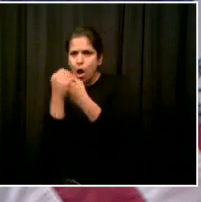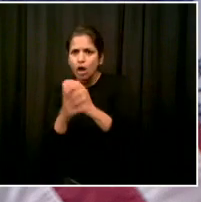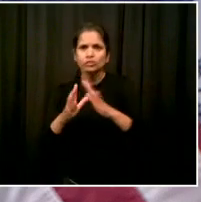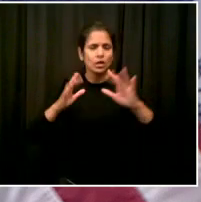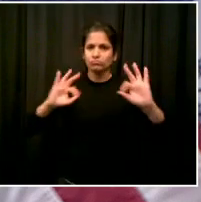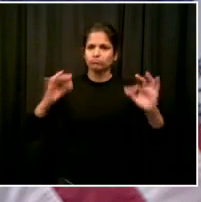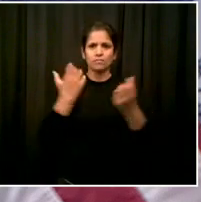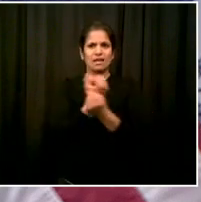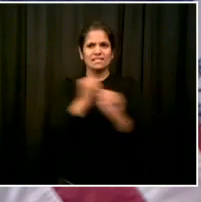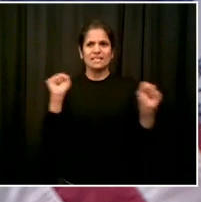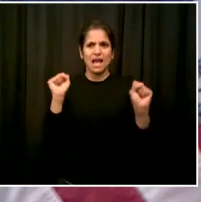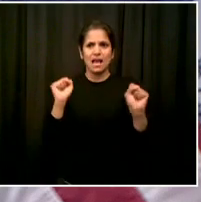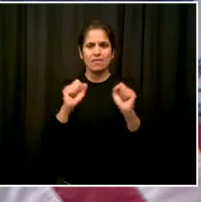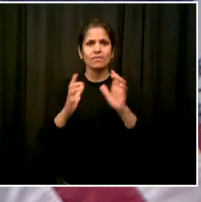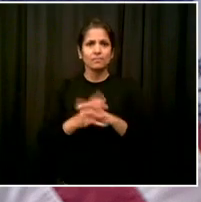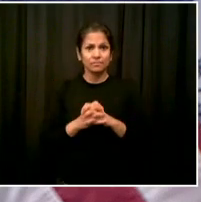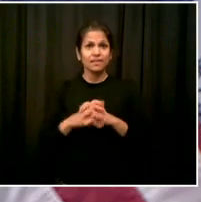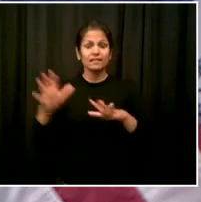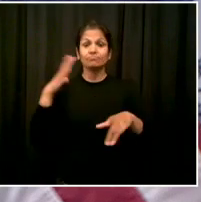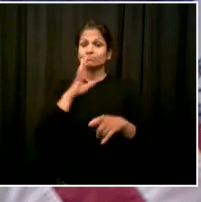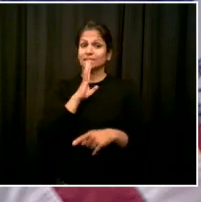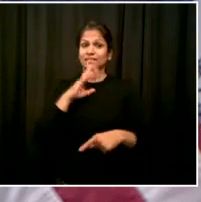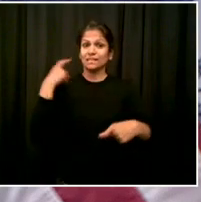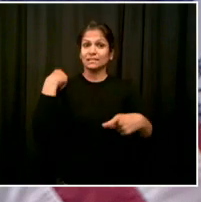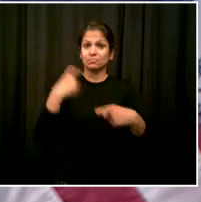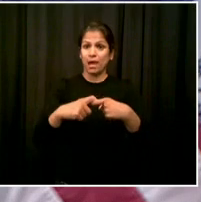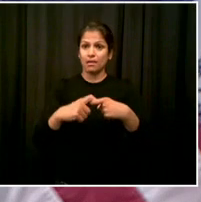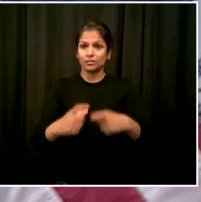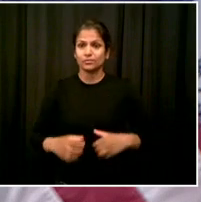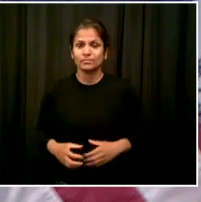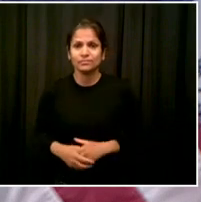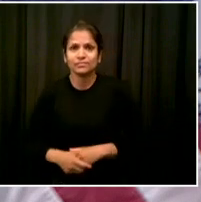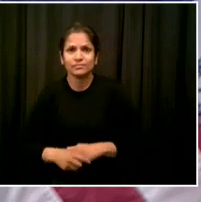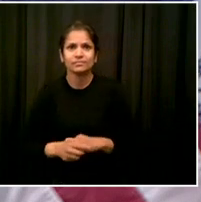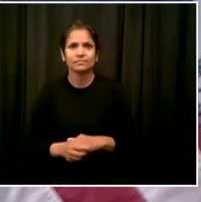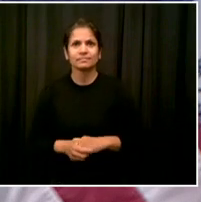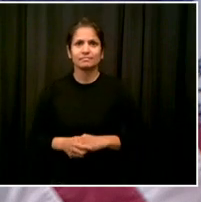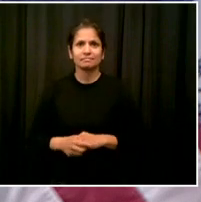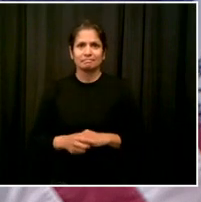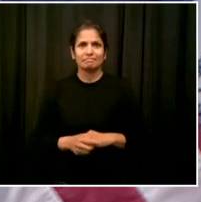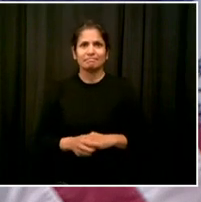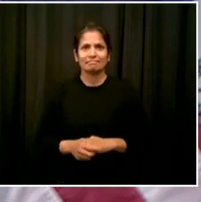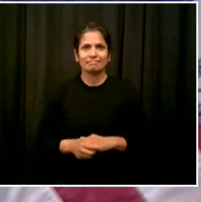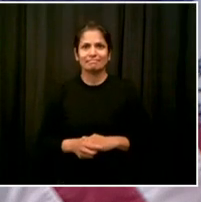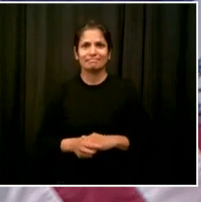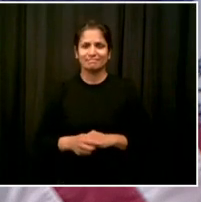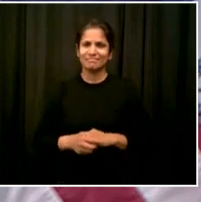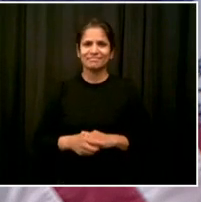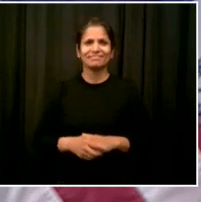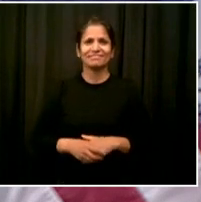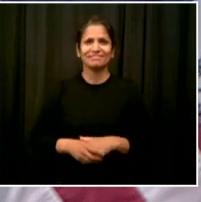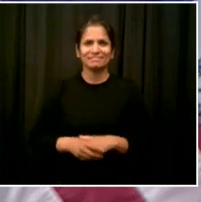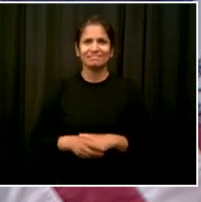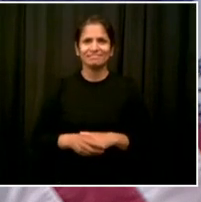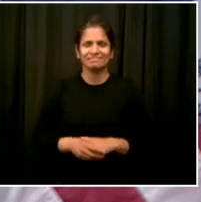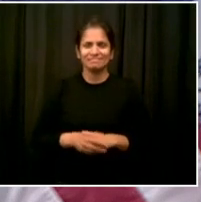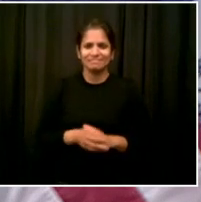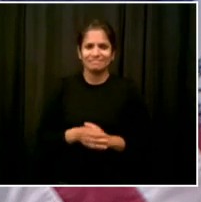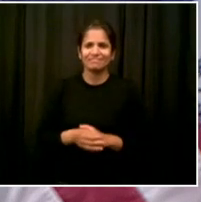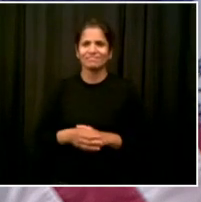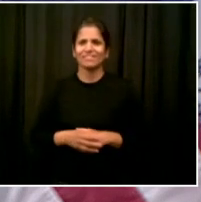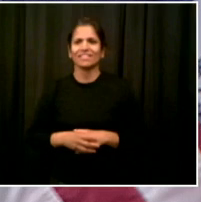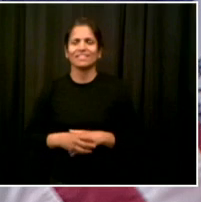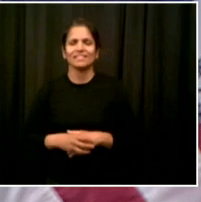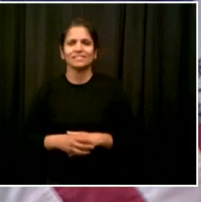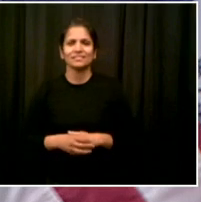Spanish. El inicio de la segunda fase no es el fin de nuestra lucha.